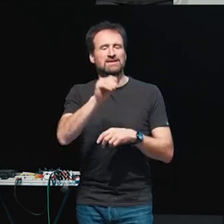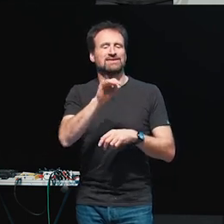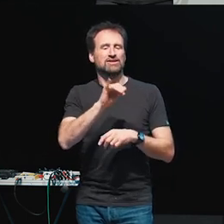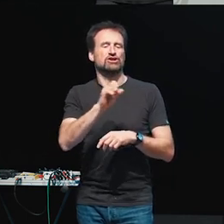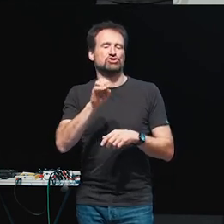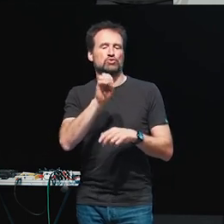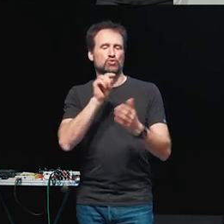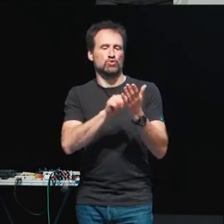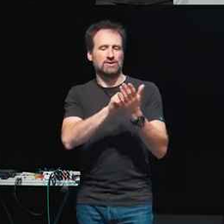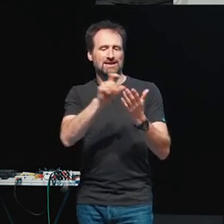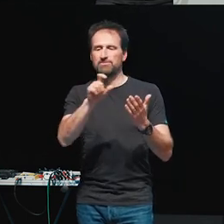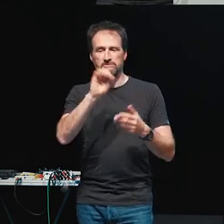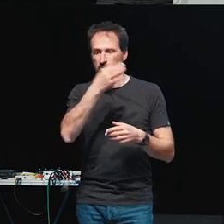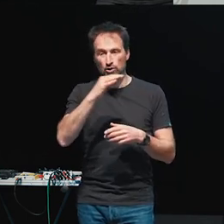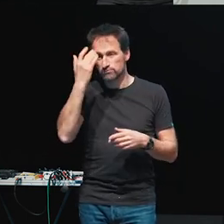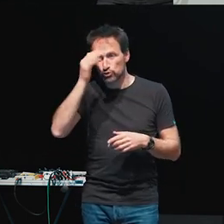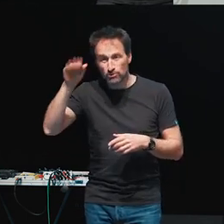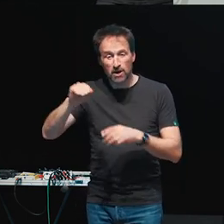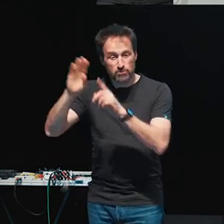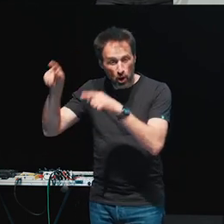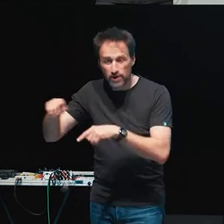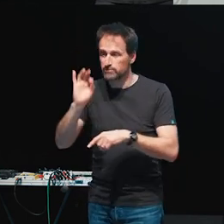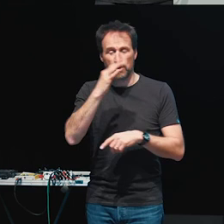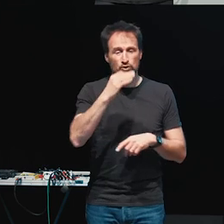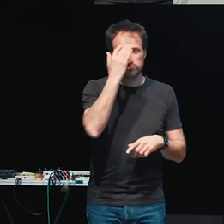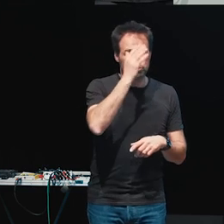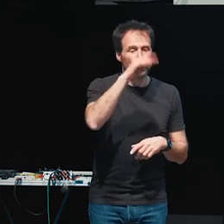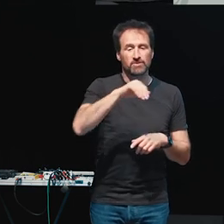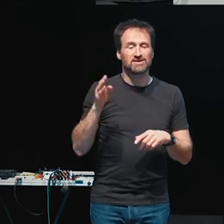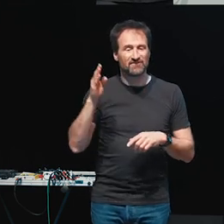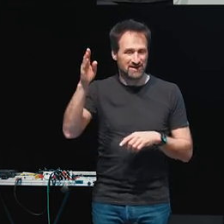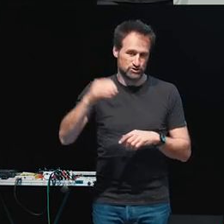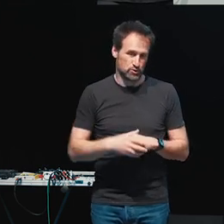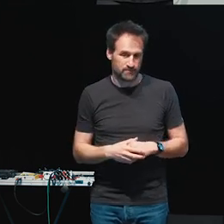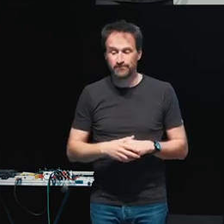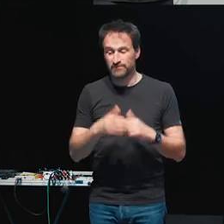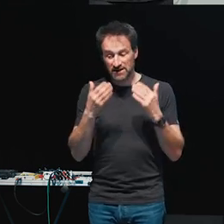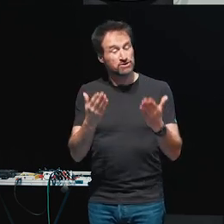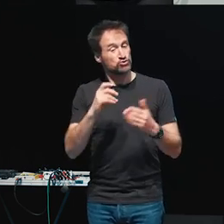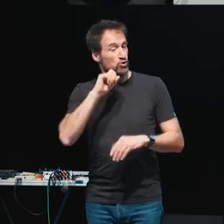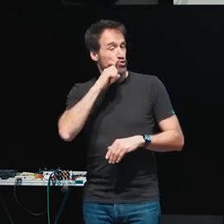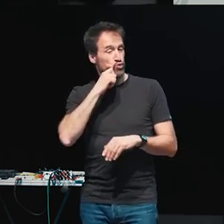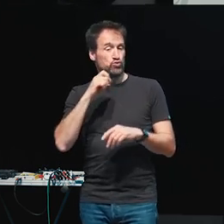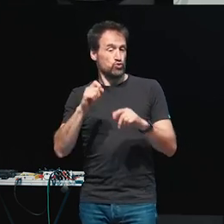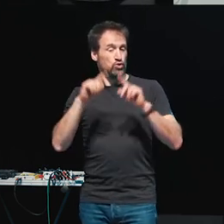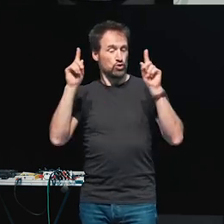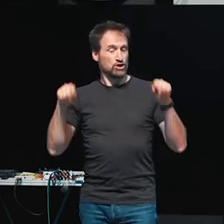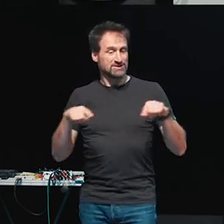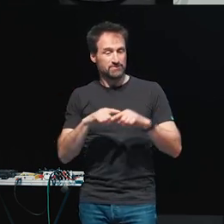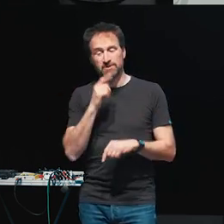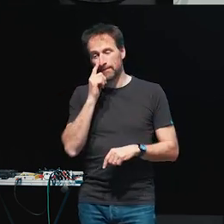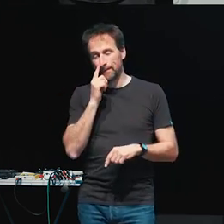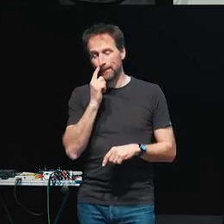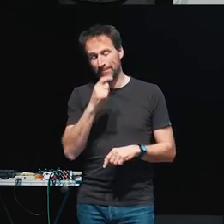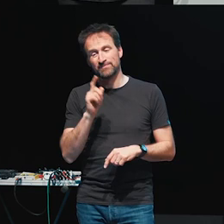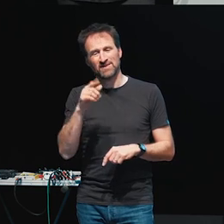or navigation underneath, which is a very, very cool and powerful concept. So what exactly those